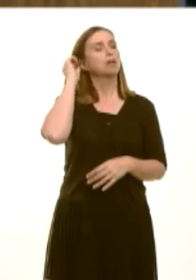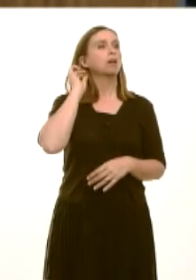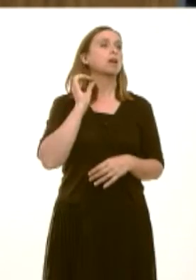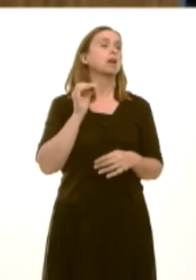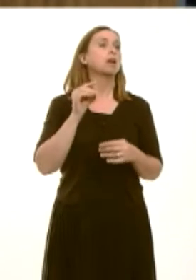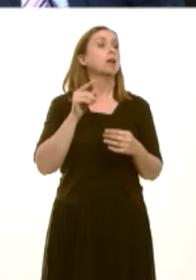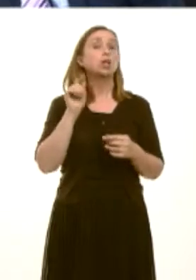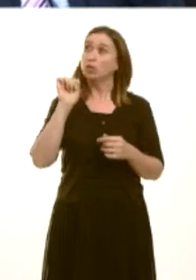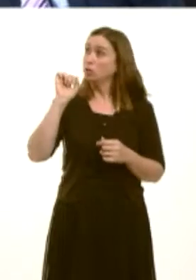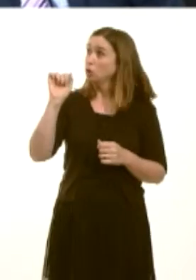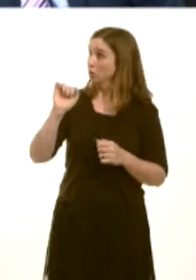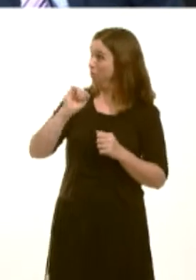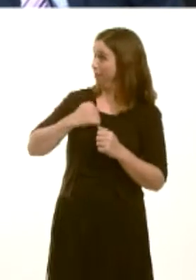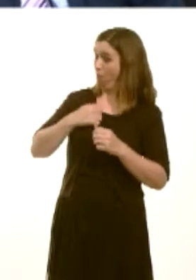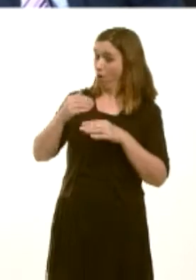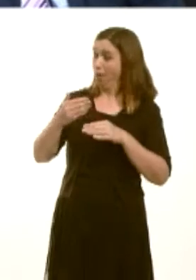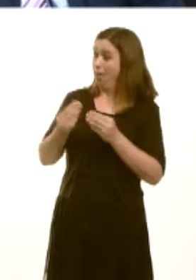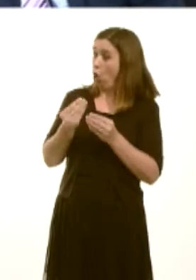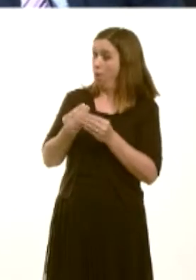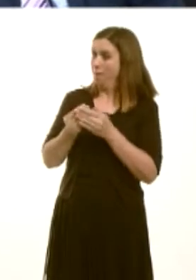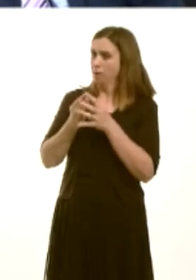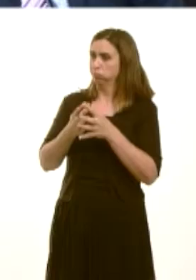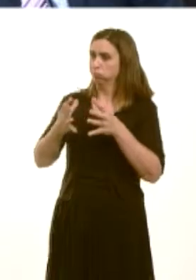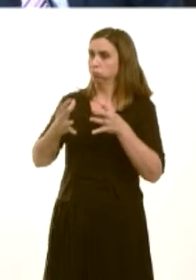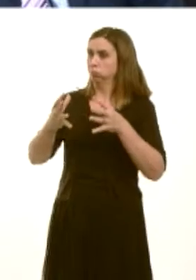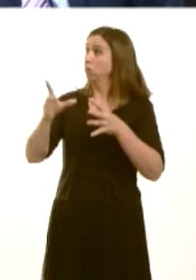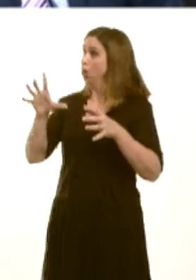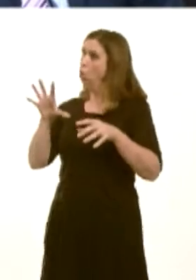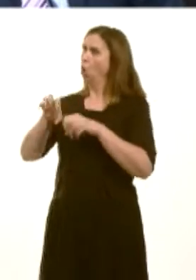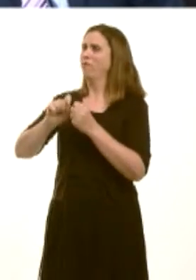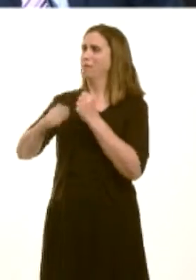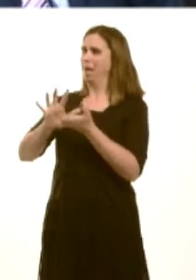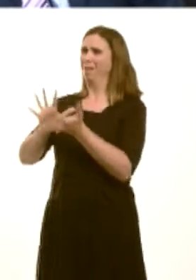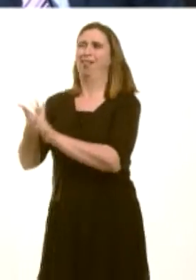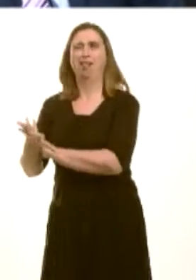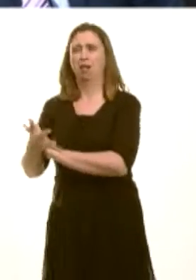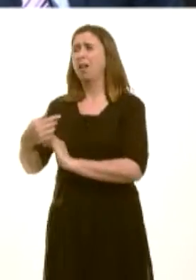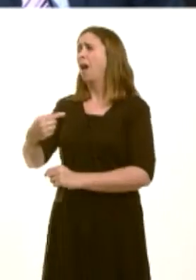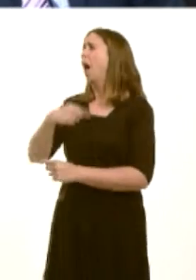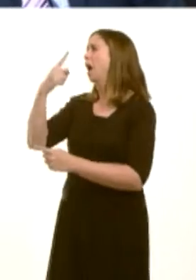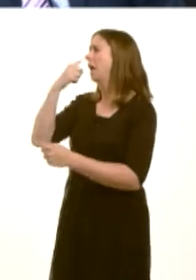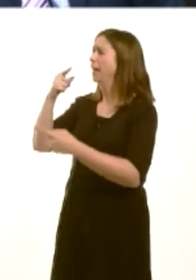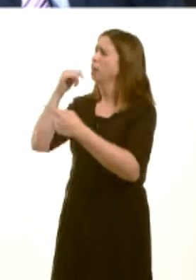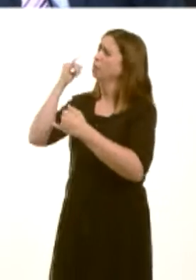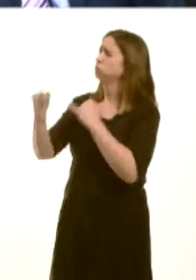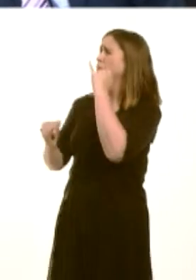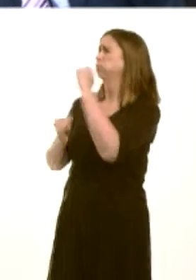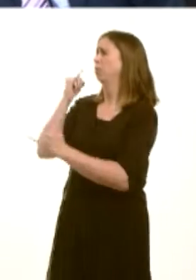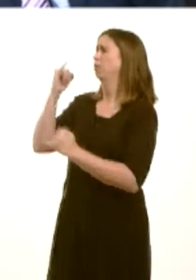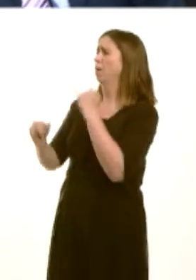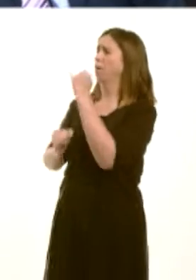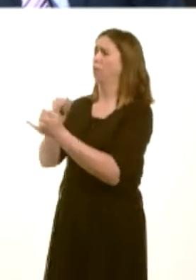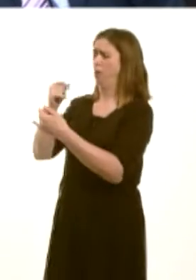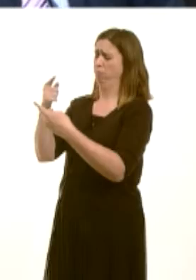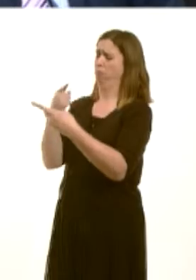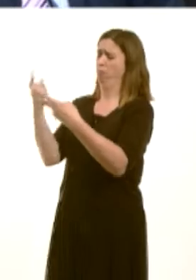inherited was an economy that was growing, and they turned it into a shambles. Let me give him one thing. I could spend all day pointing out his weaknesses and his party's approach.